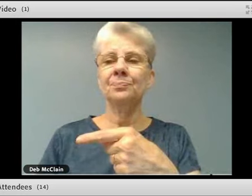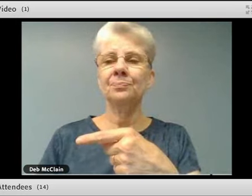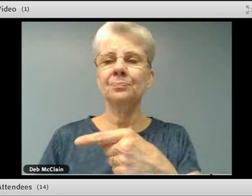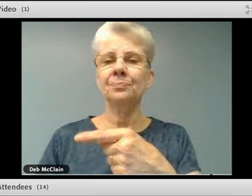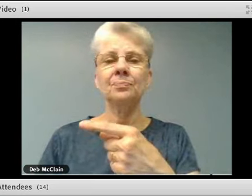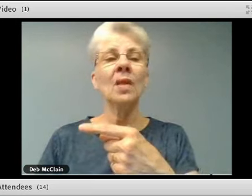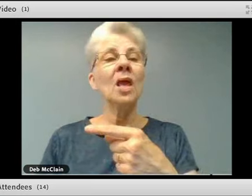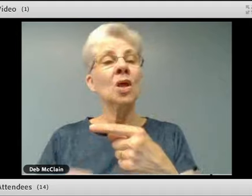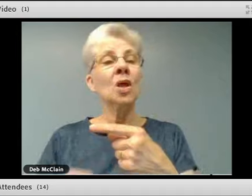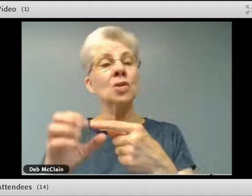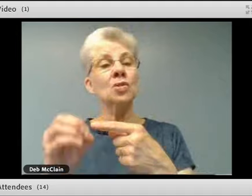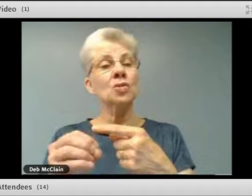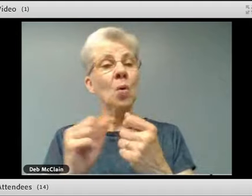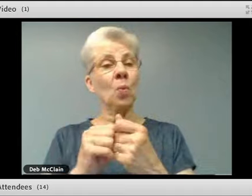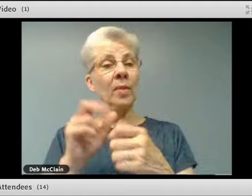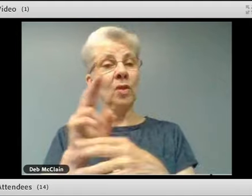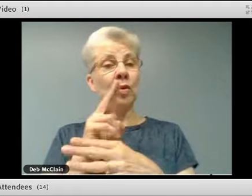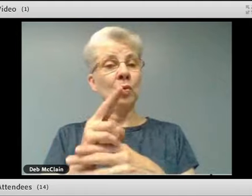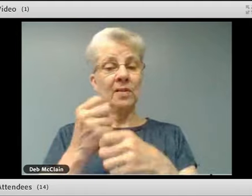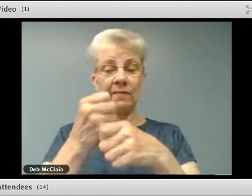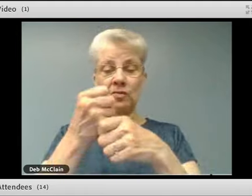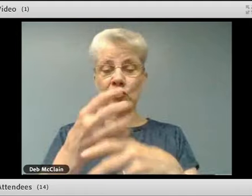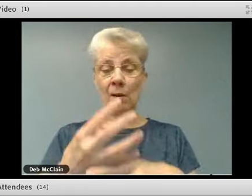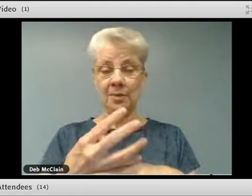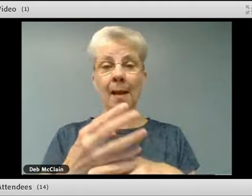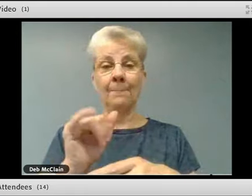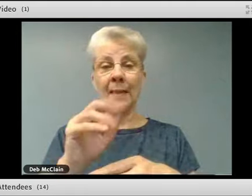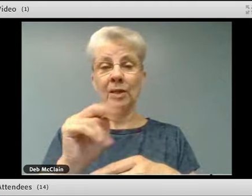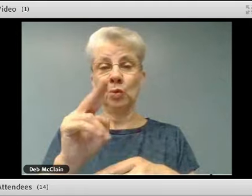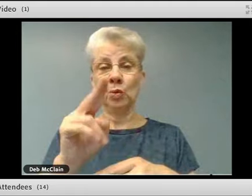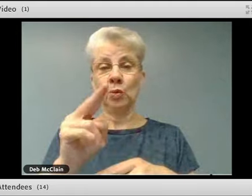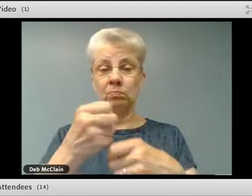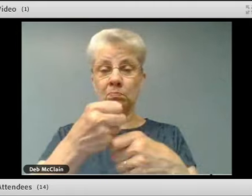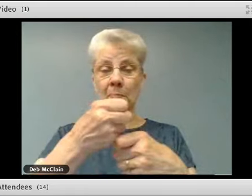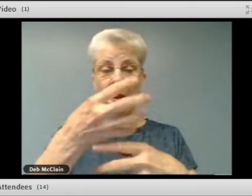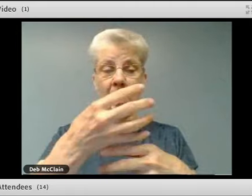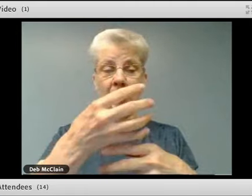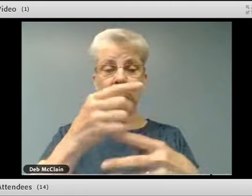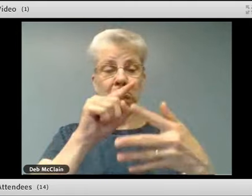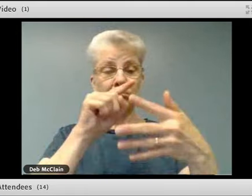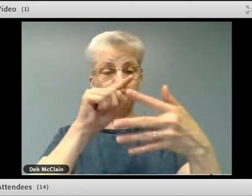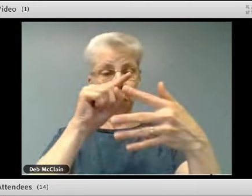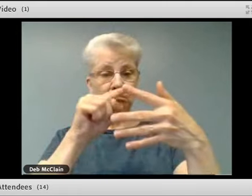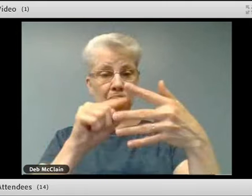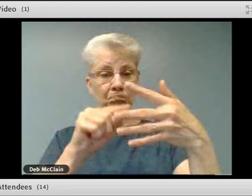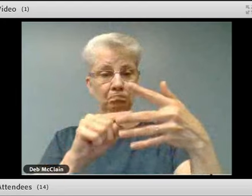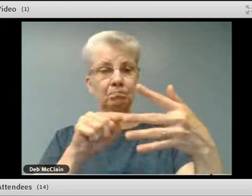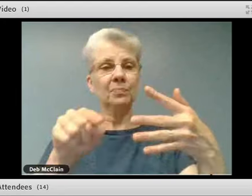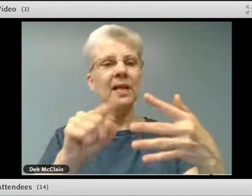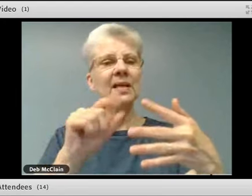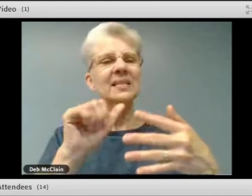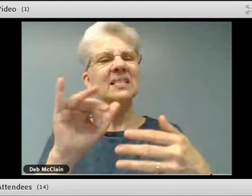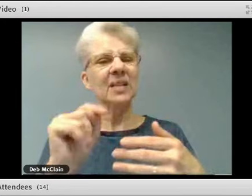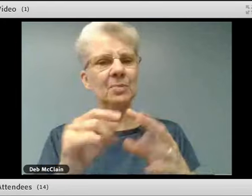So once you use the drop-down menus, you'll find various subjects that align with courses